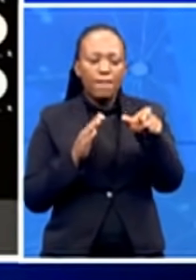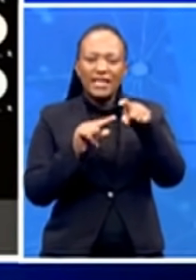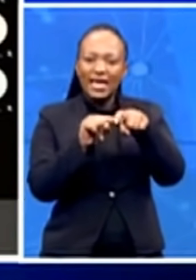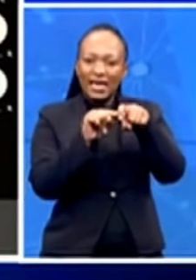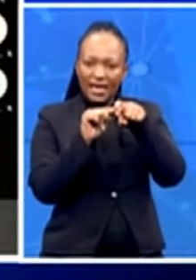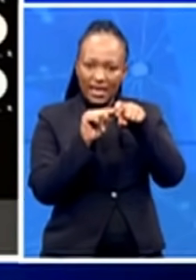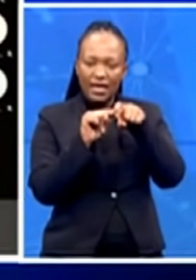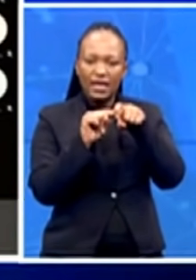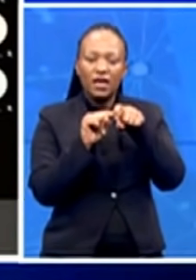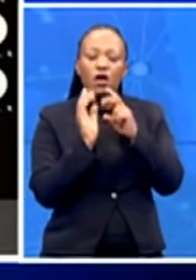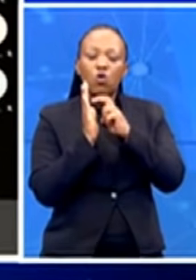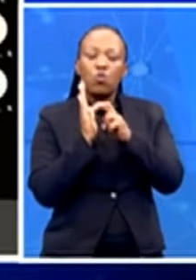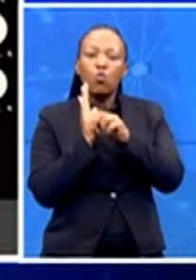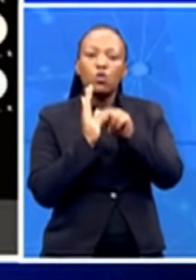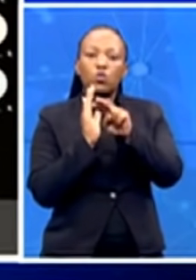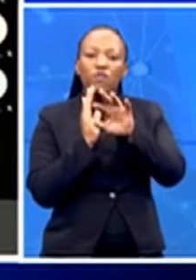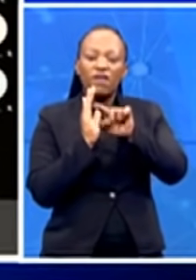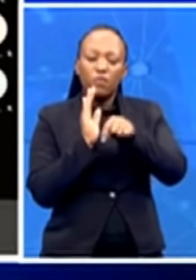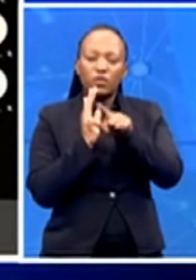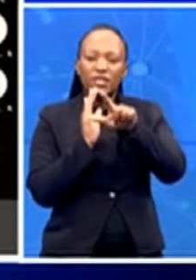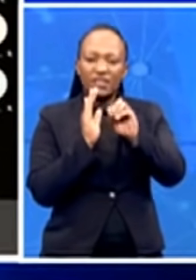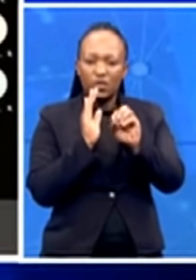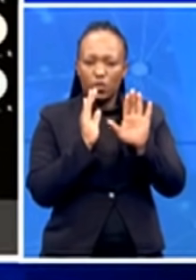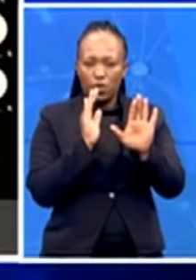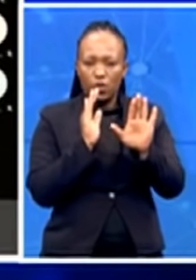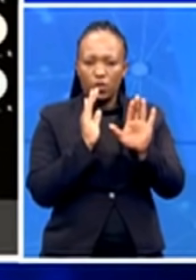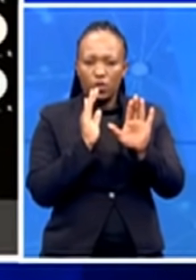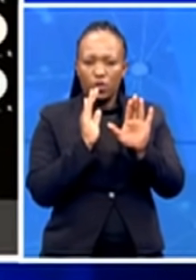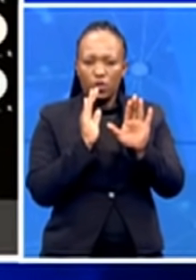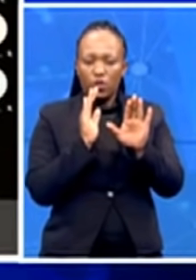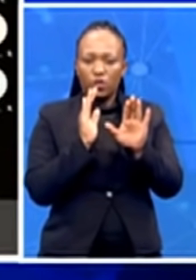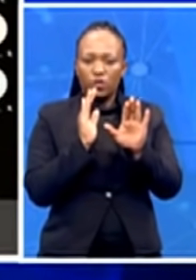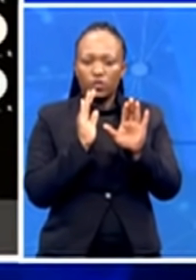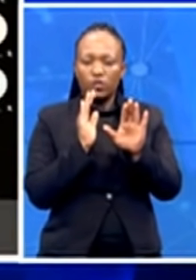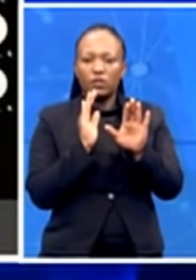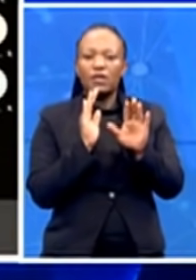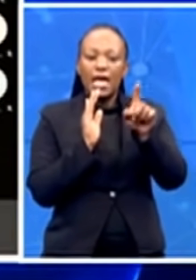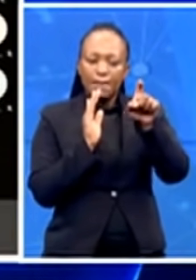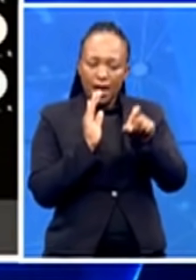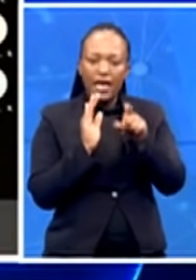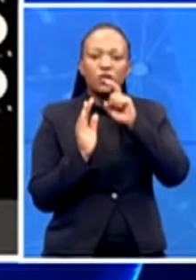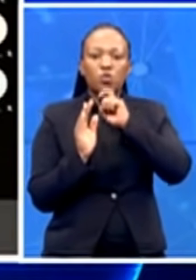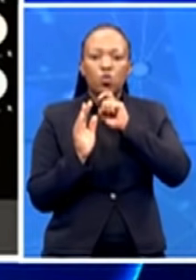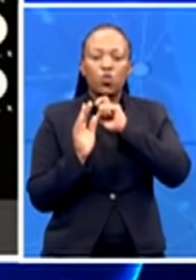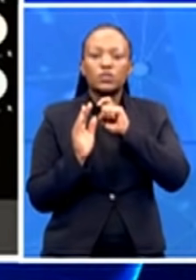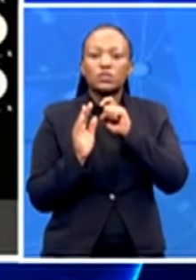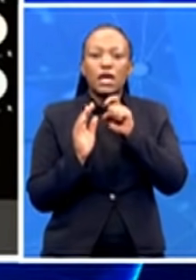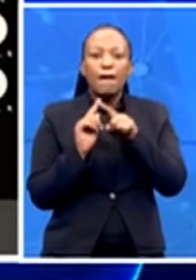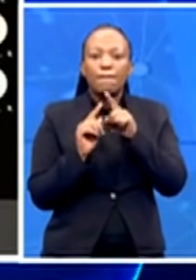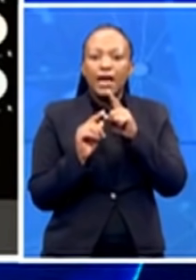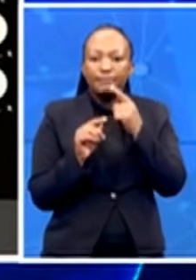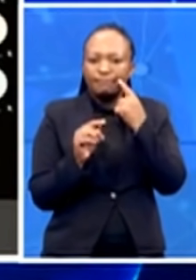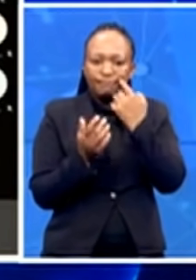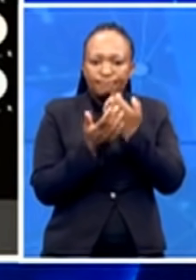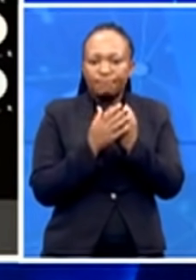25.70, amongst them that he be indicted, were absent, and that there could therefore be no basis